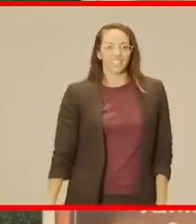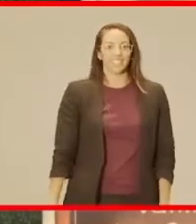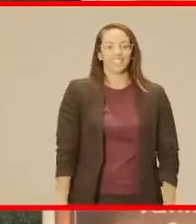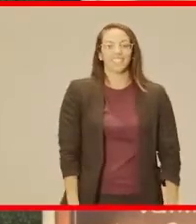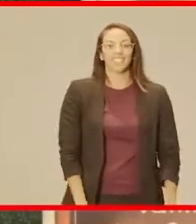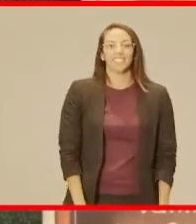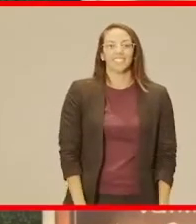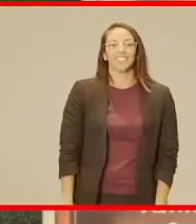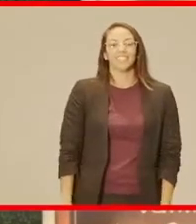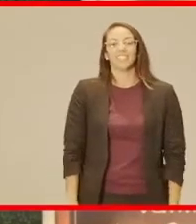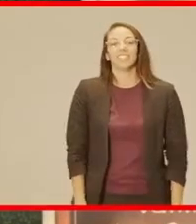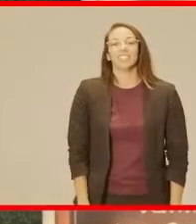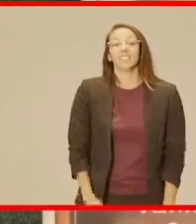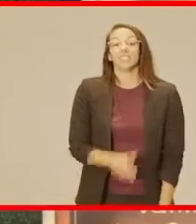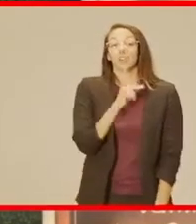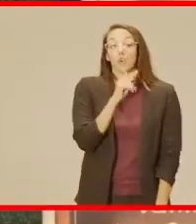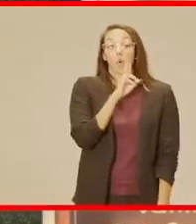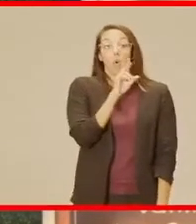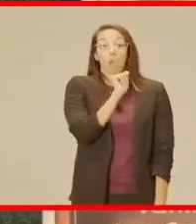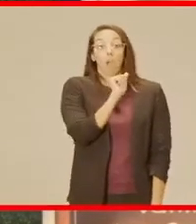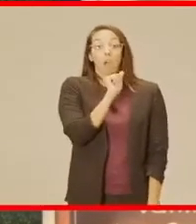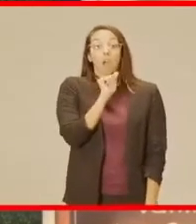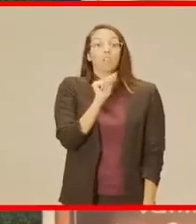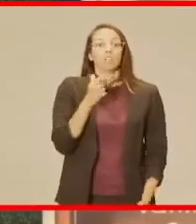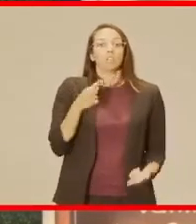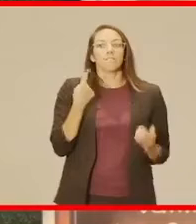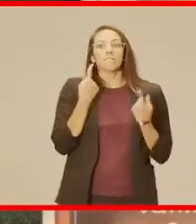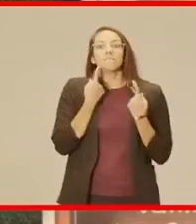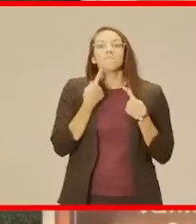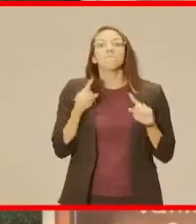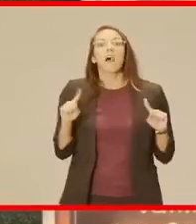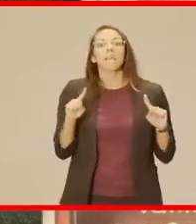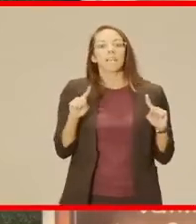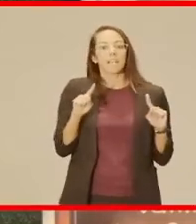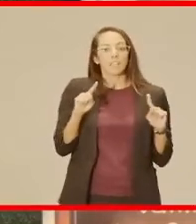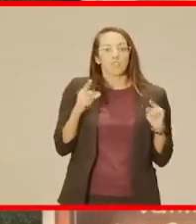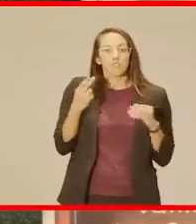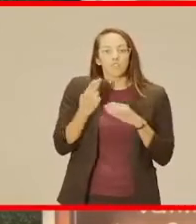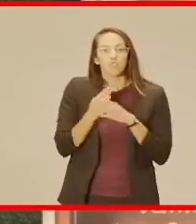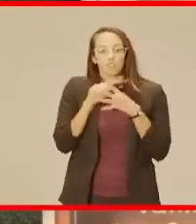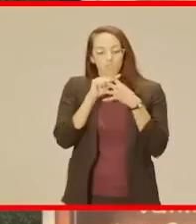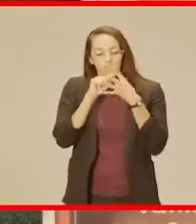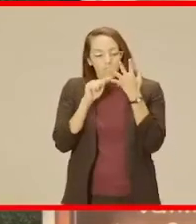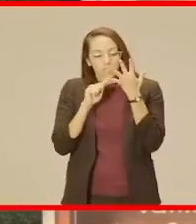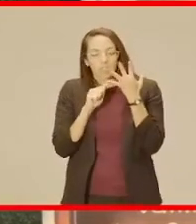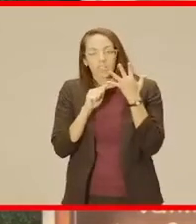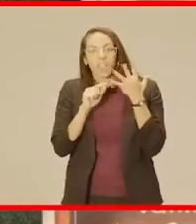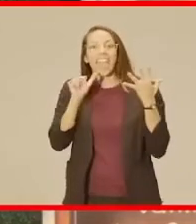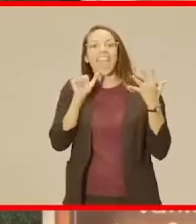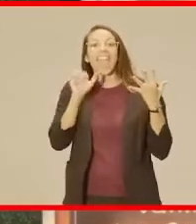And so she quickly managed to finally bend the element air.